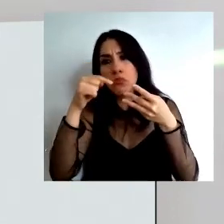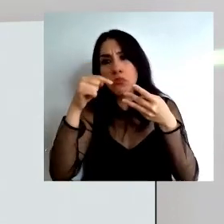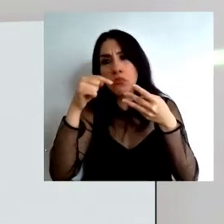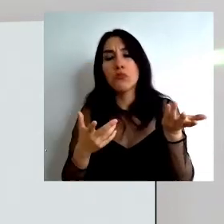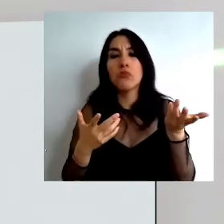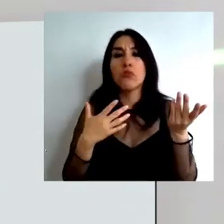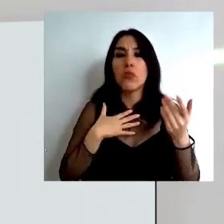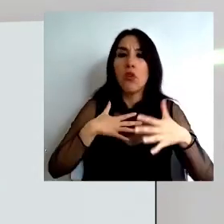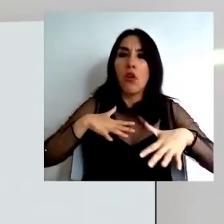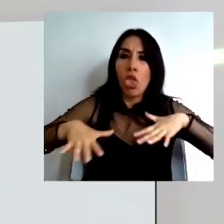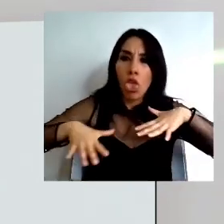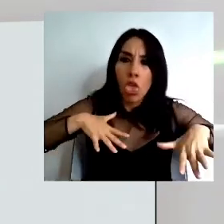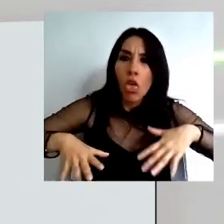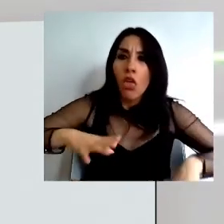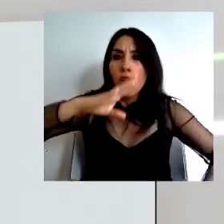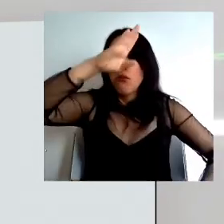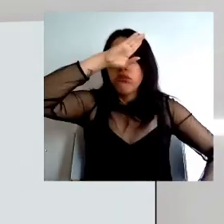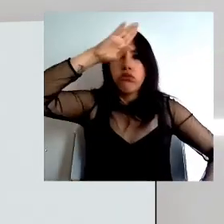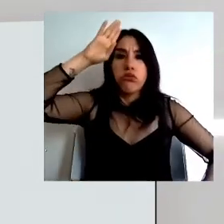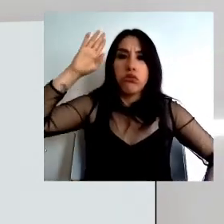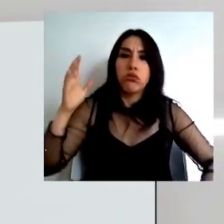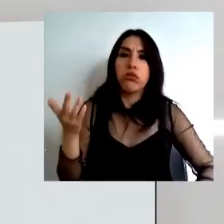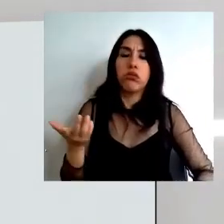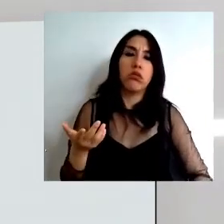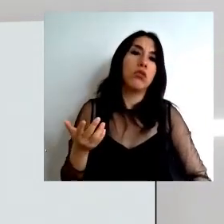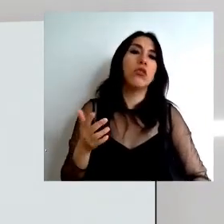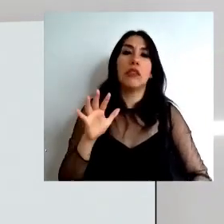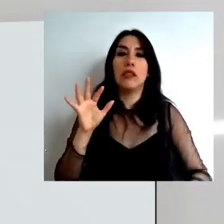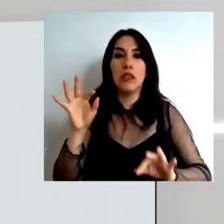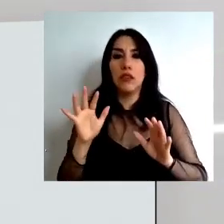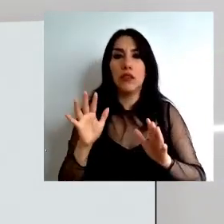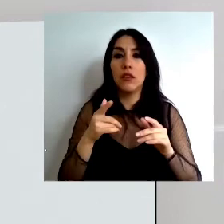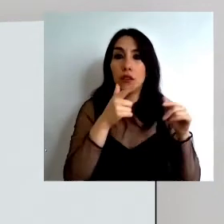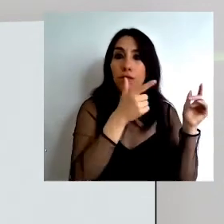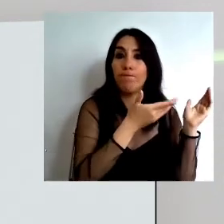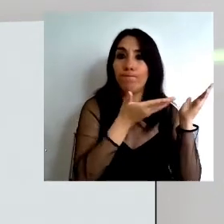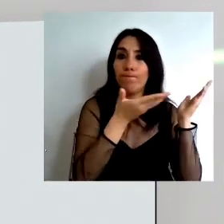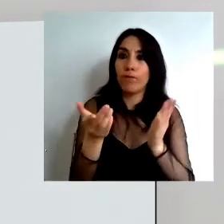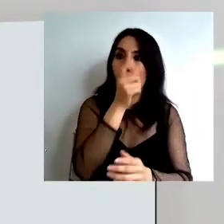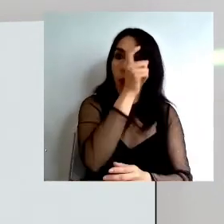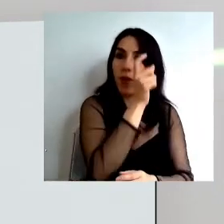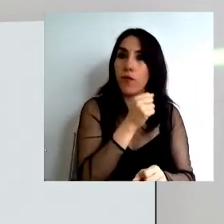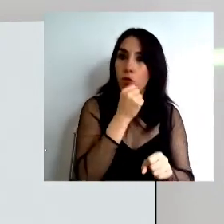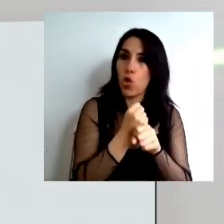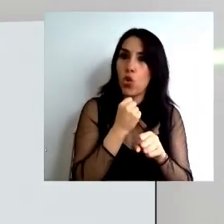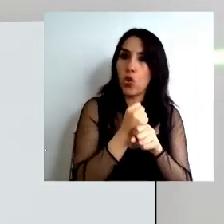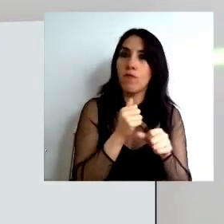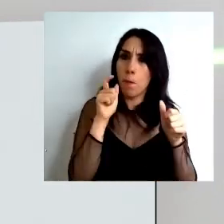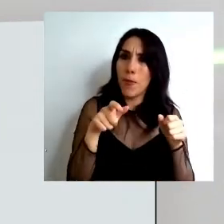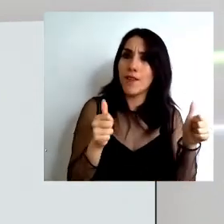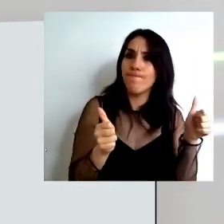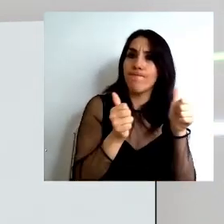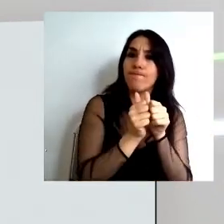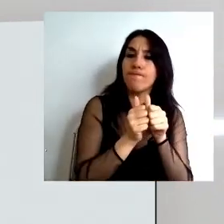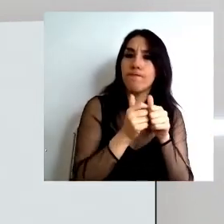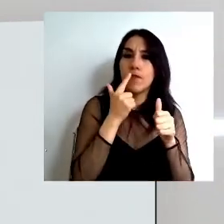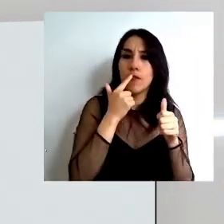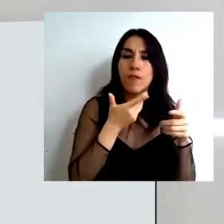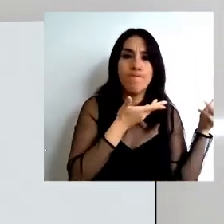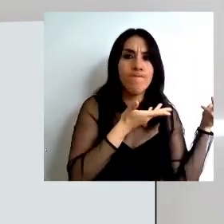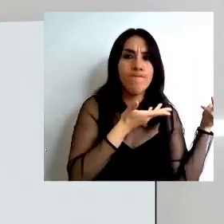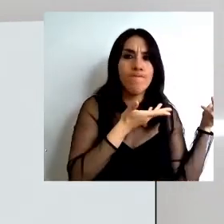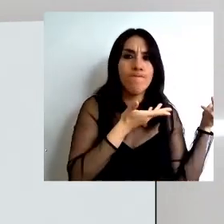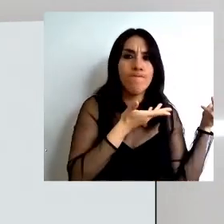provide the figures if they have a big effort to do that. So what we did is that